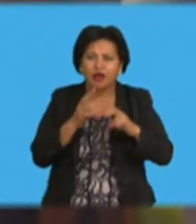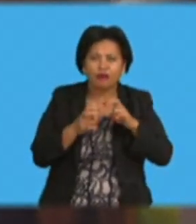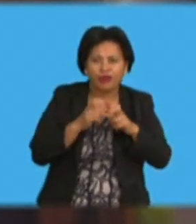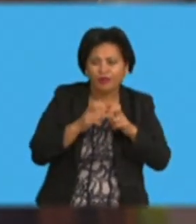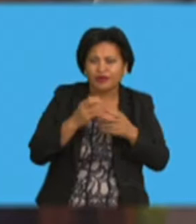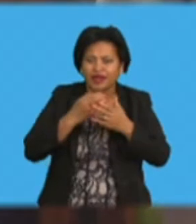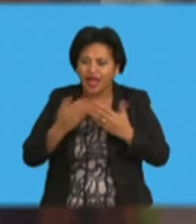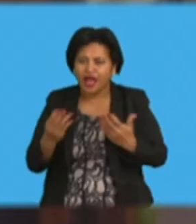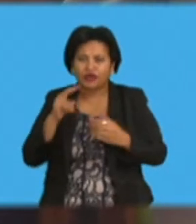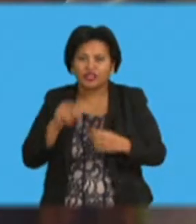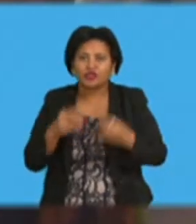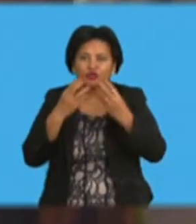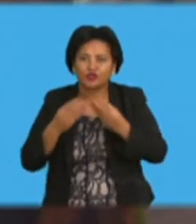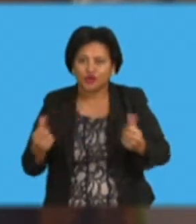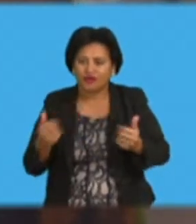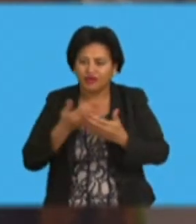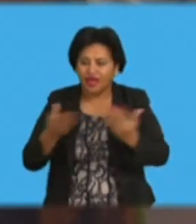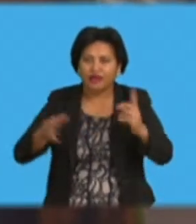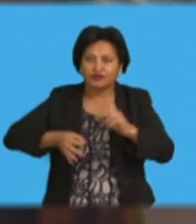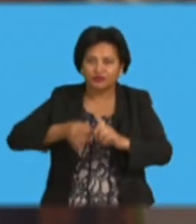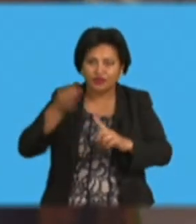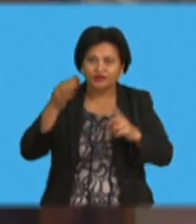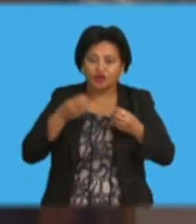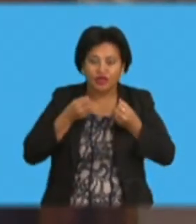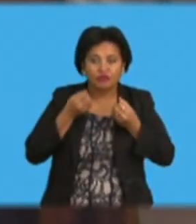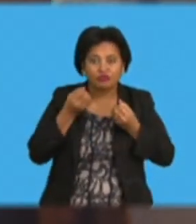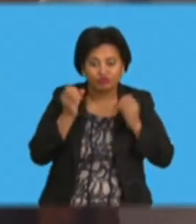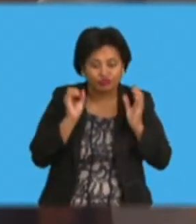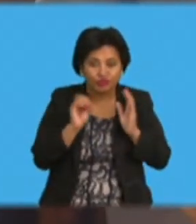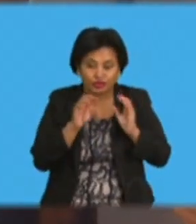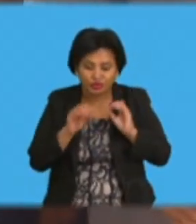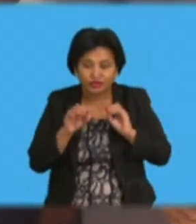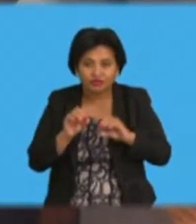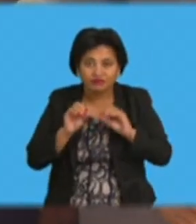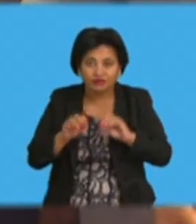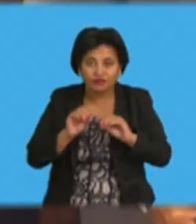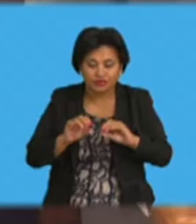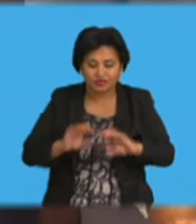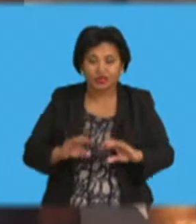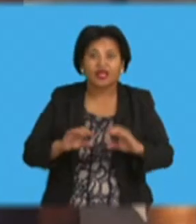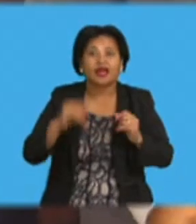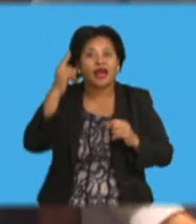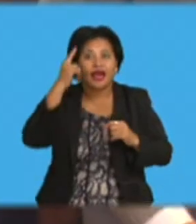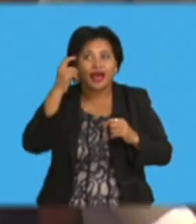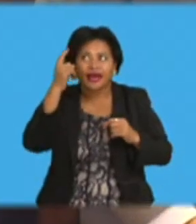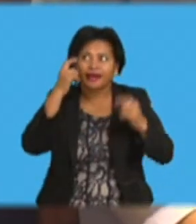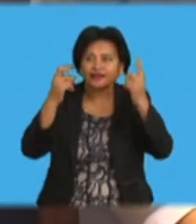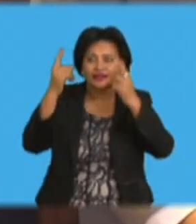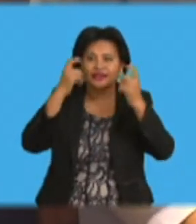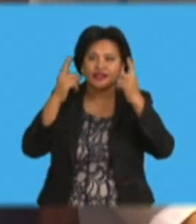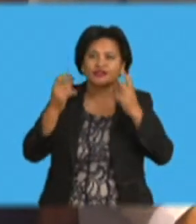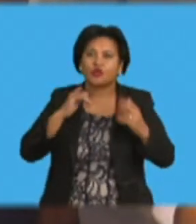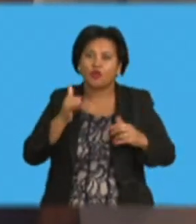as a country, and basically set out a roadmap or ideas of areas in which we need to take action in